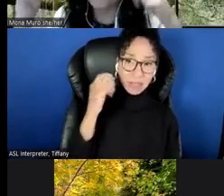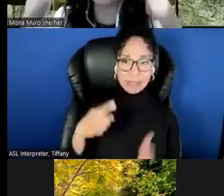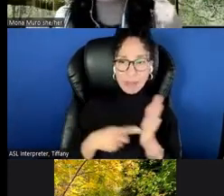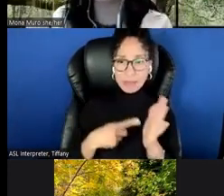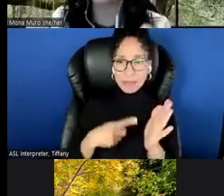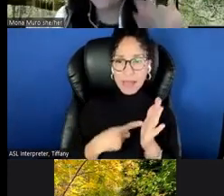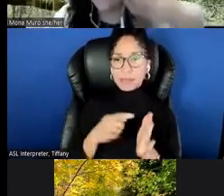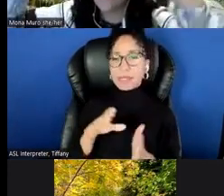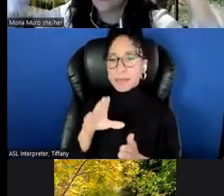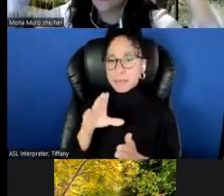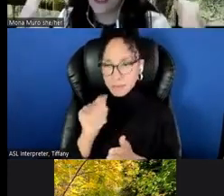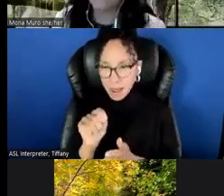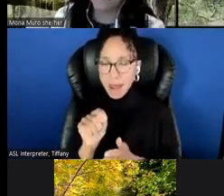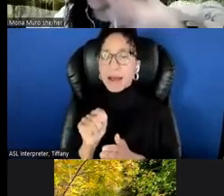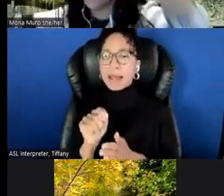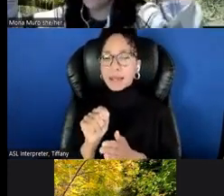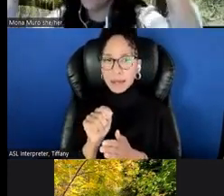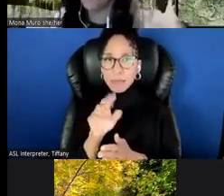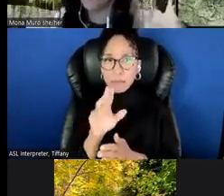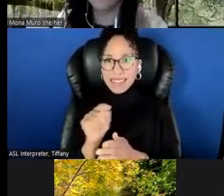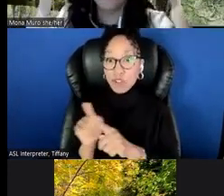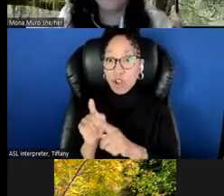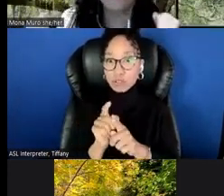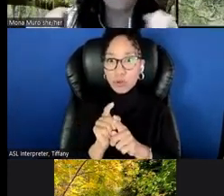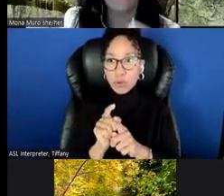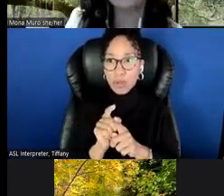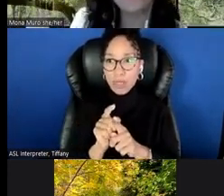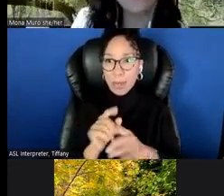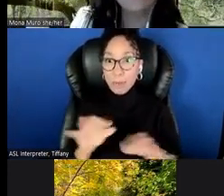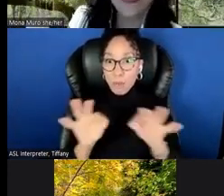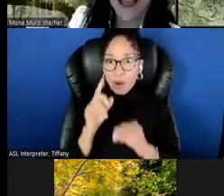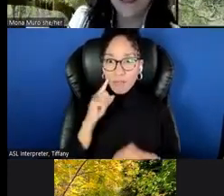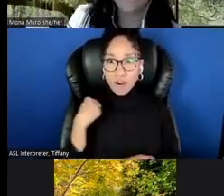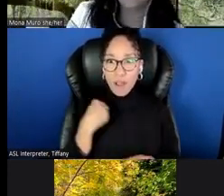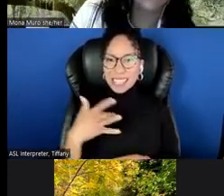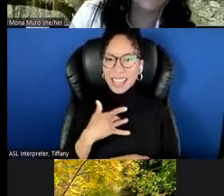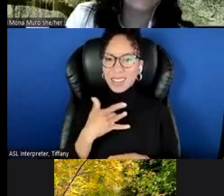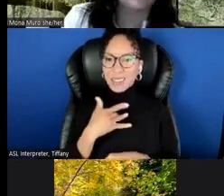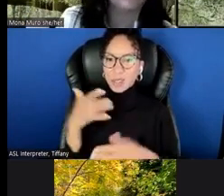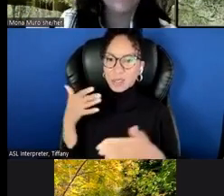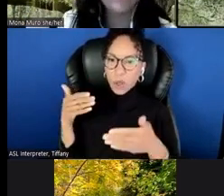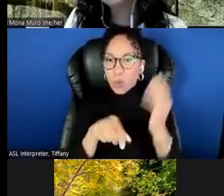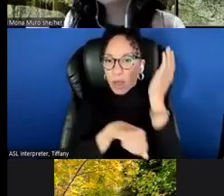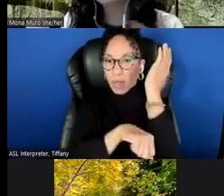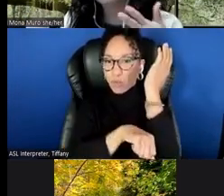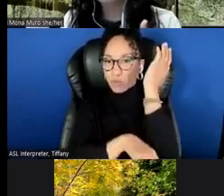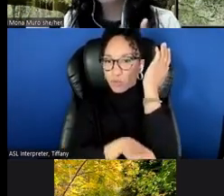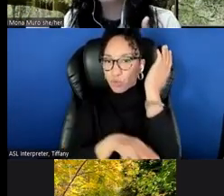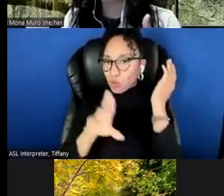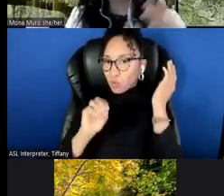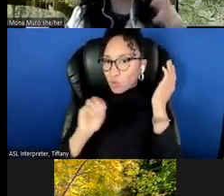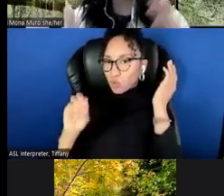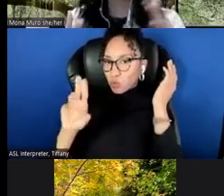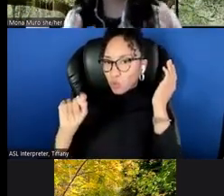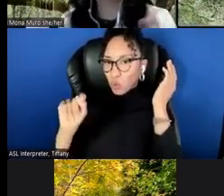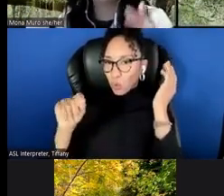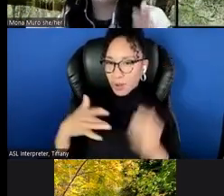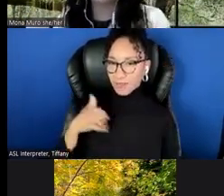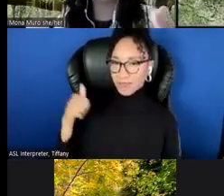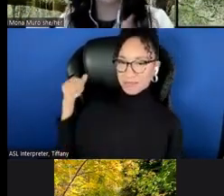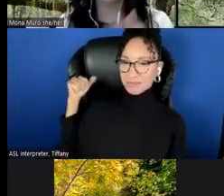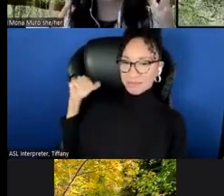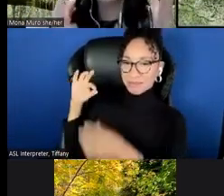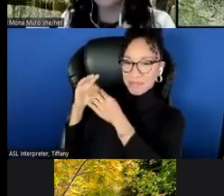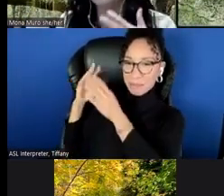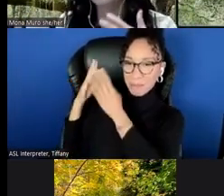going to do that closer to the root just because I have a tree behind me too. And I feel like I'm vibing with that analogy. As Camille said earlier, this